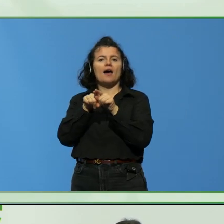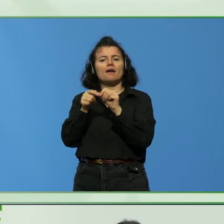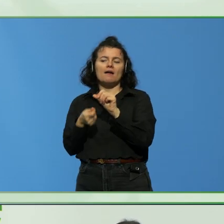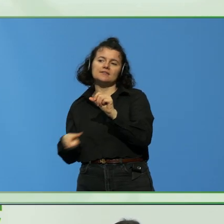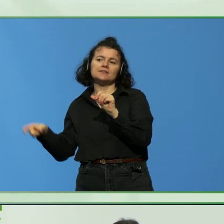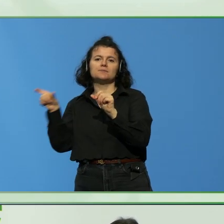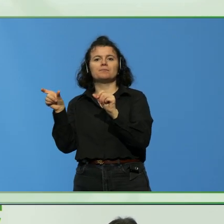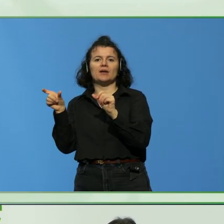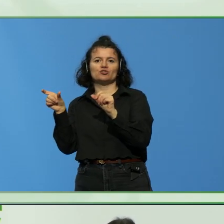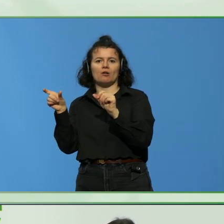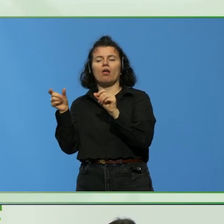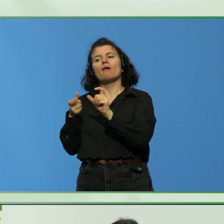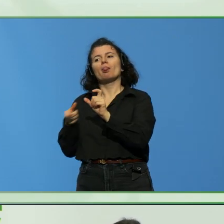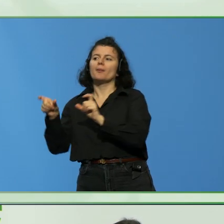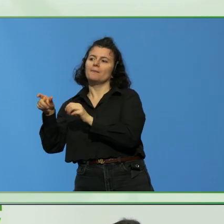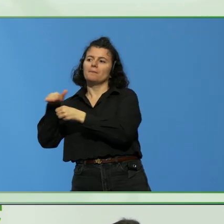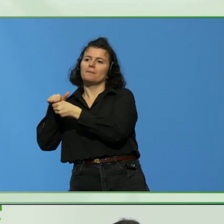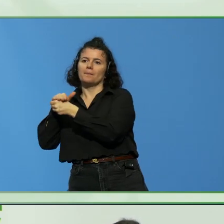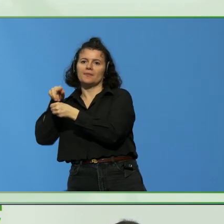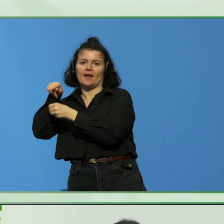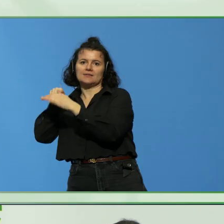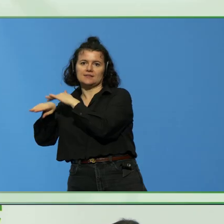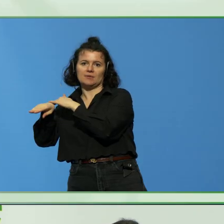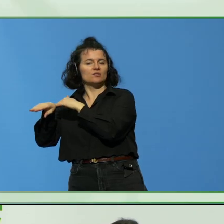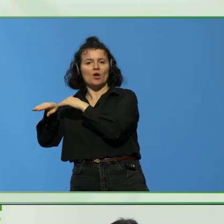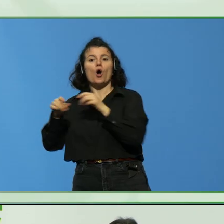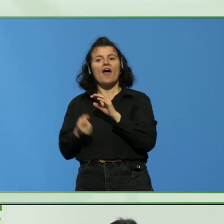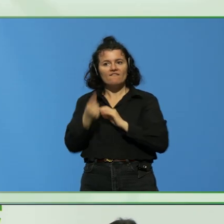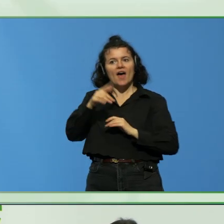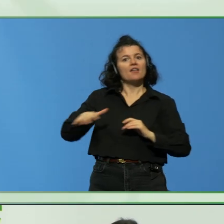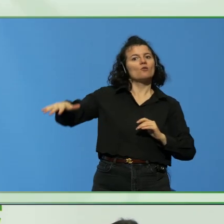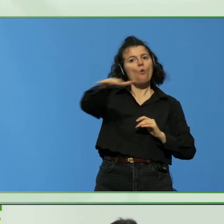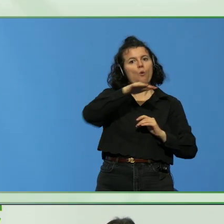but fully integrate to the event design.